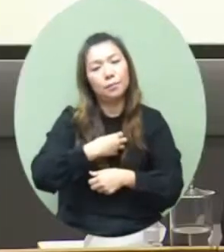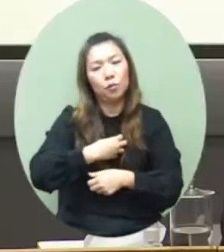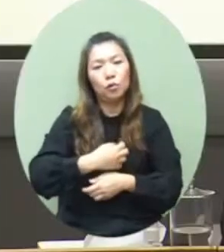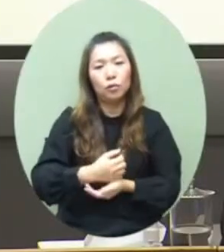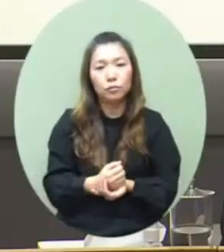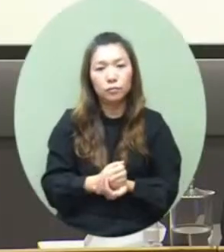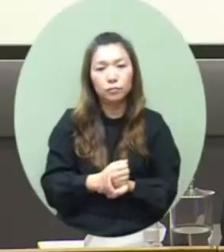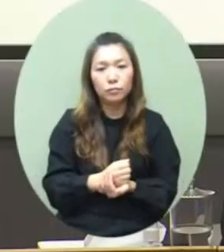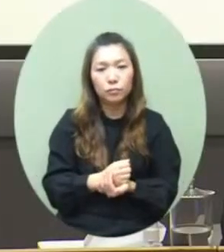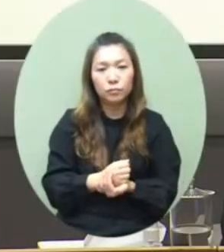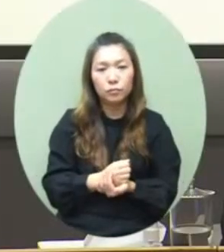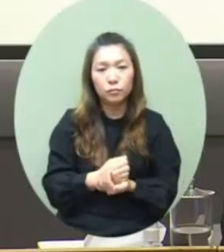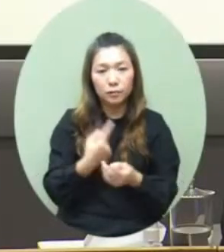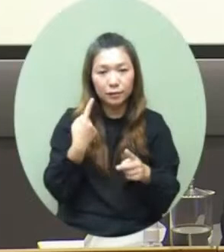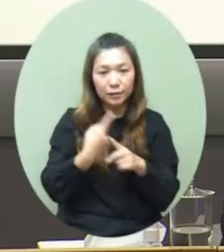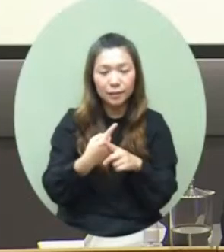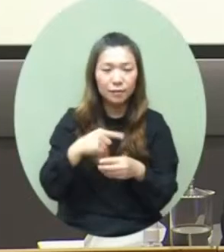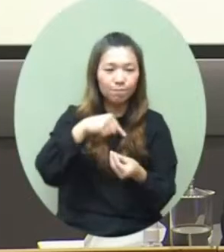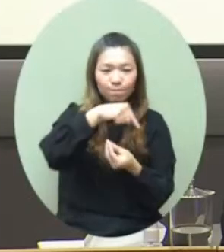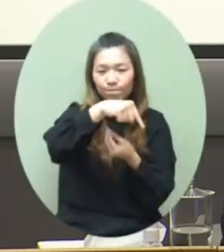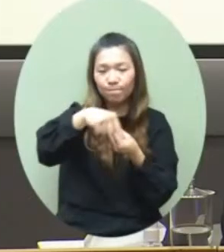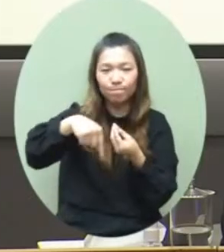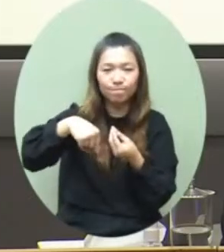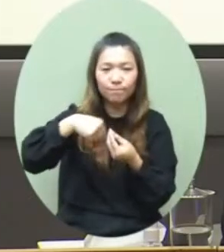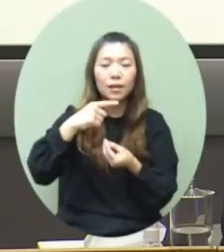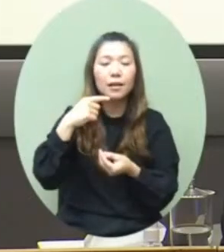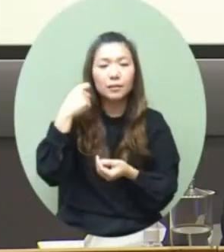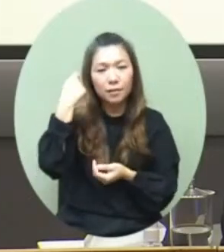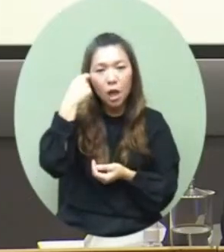Well, happiness is subjective.